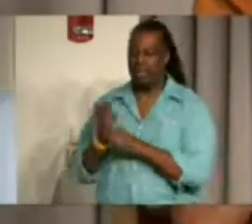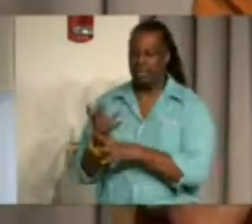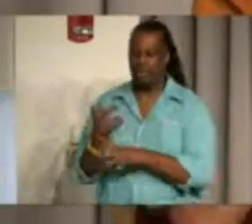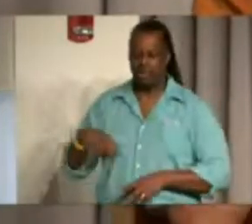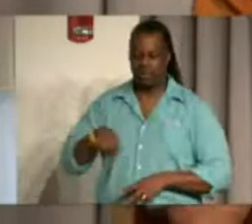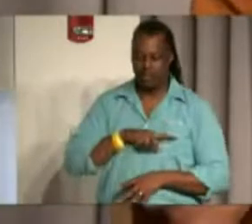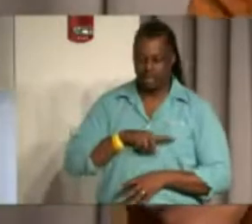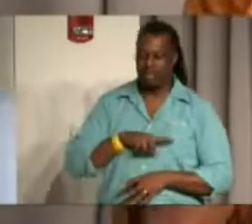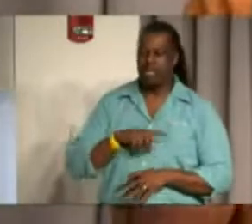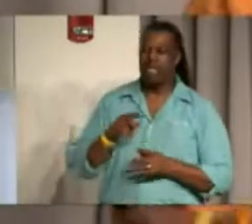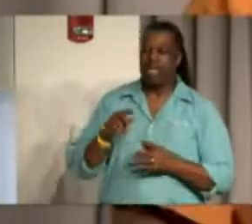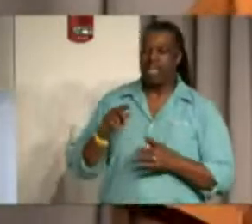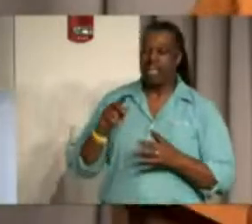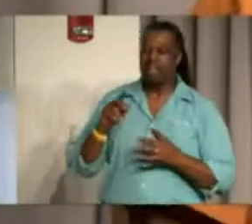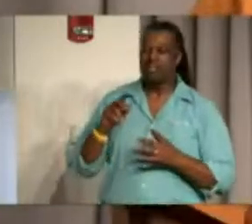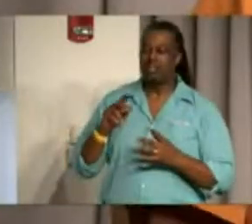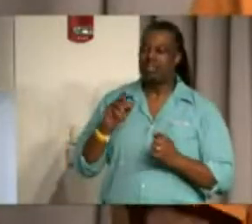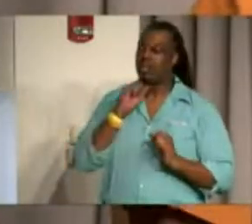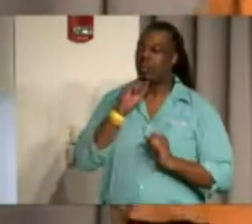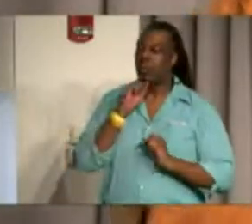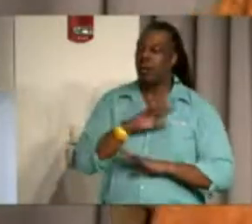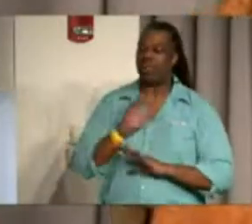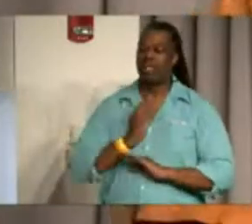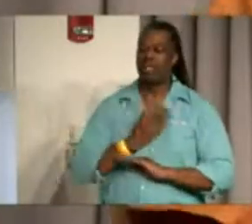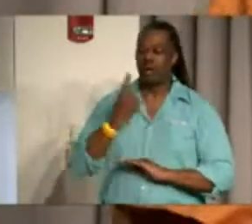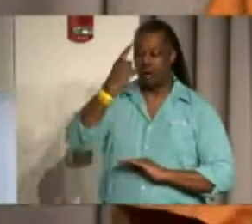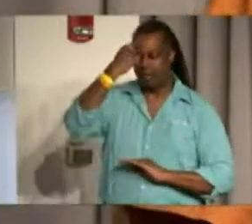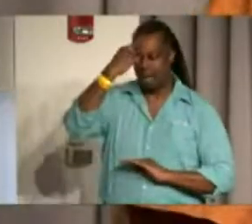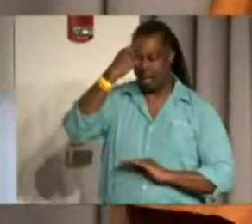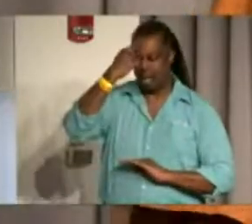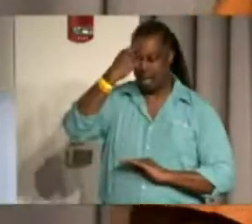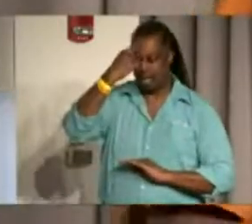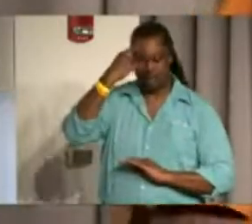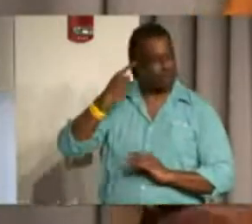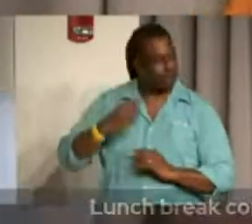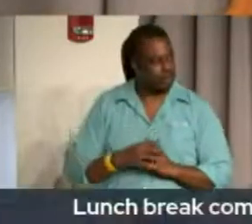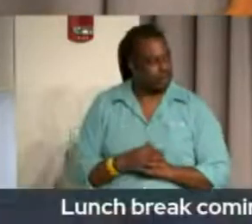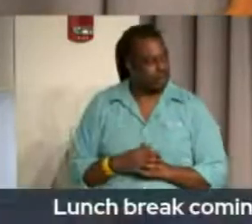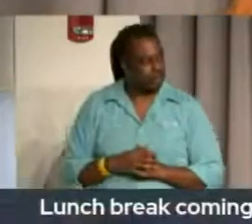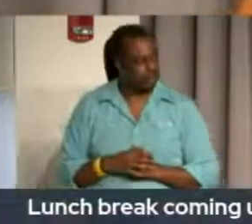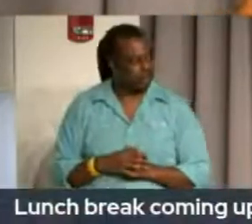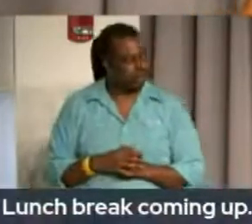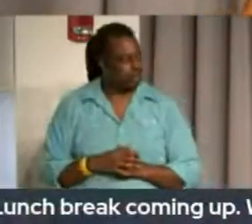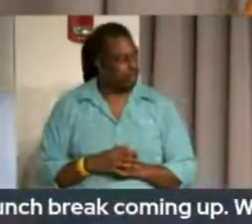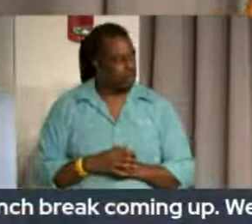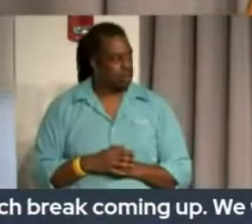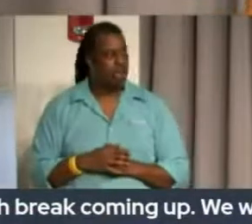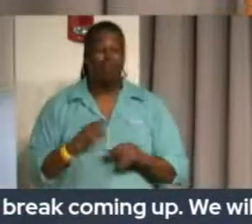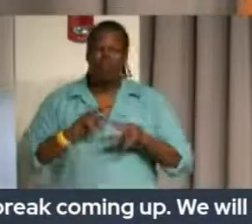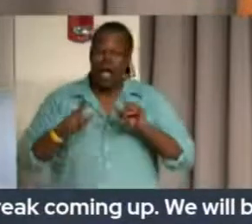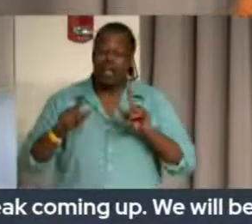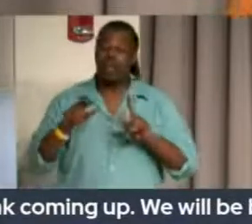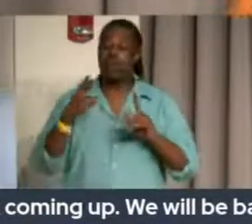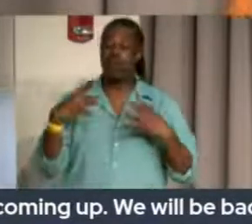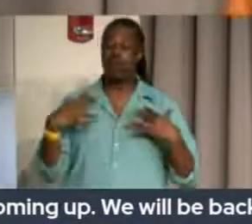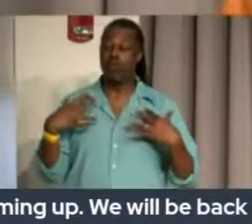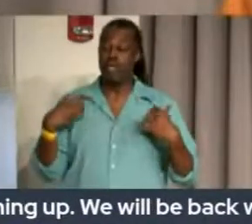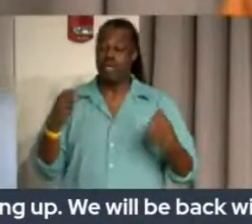Corrupted our minds. But one thing we do have, the resilience, that is that